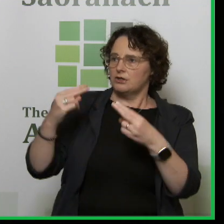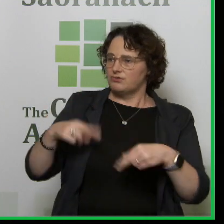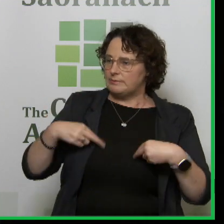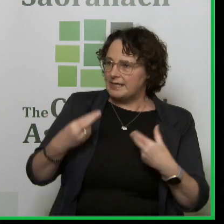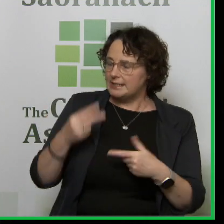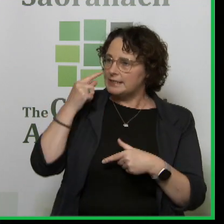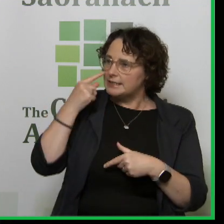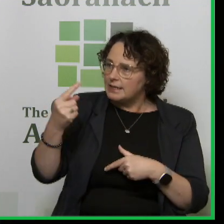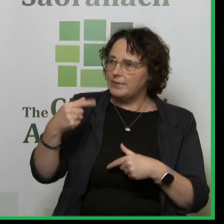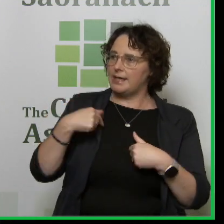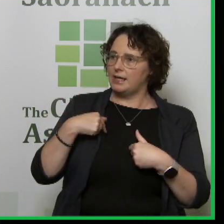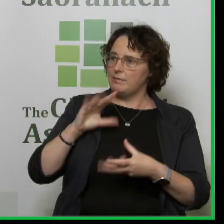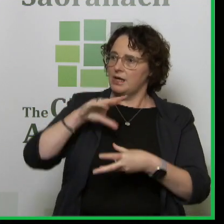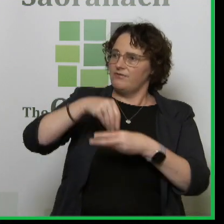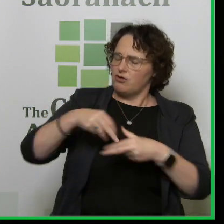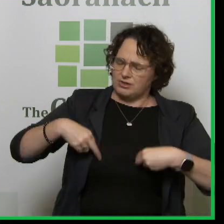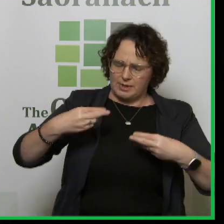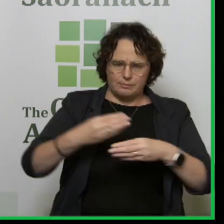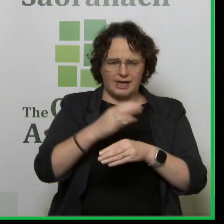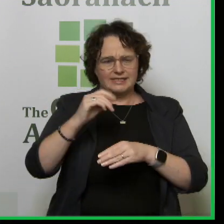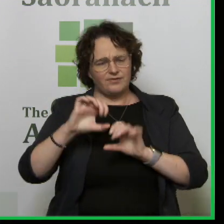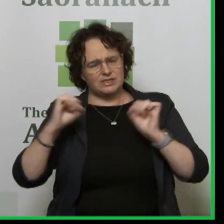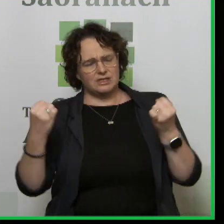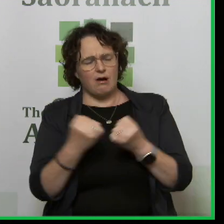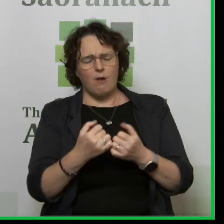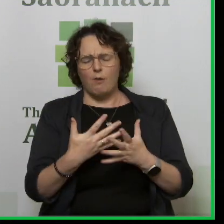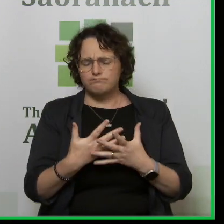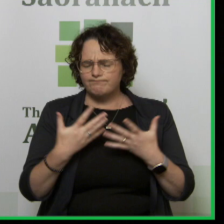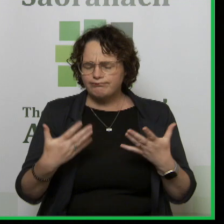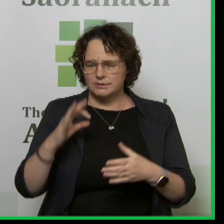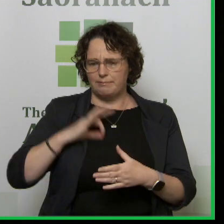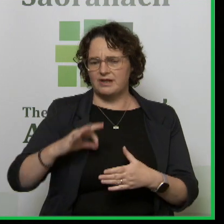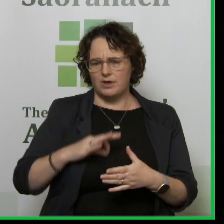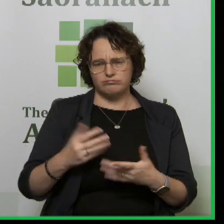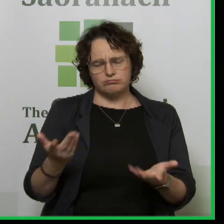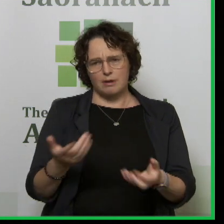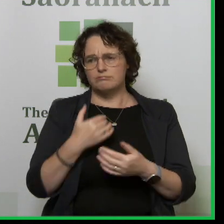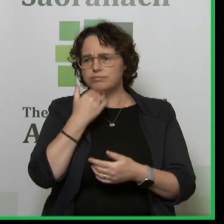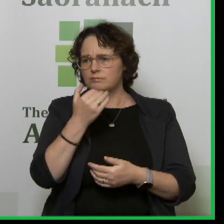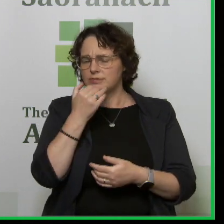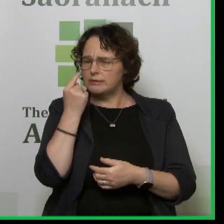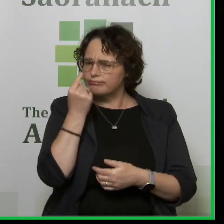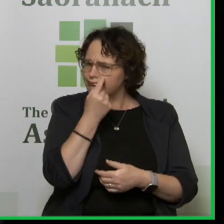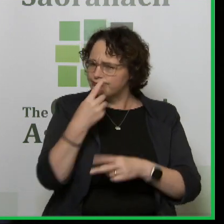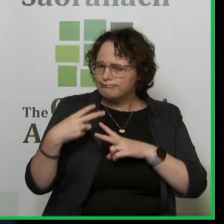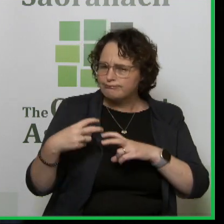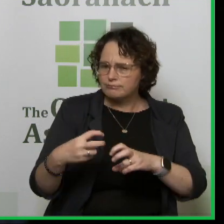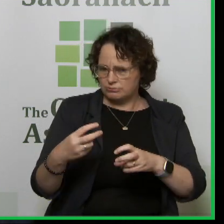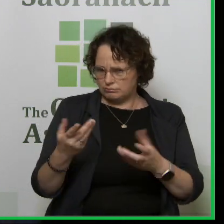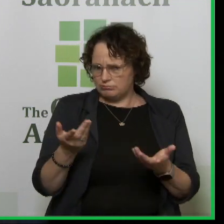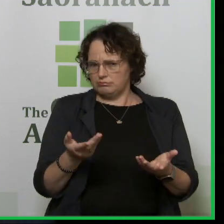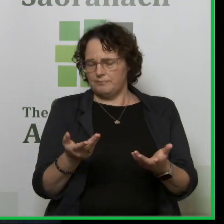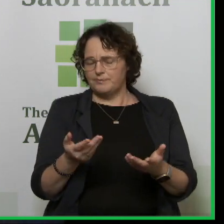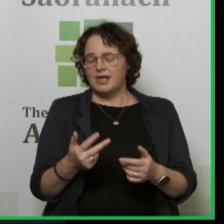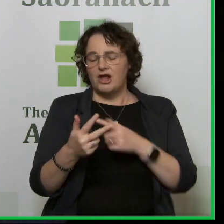civic society, is massively, massively beneficial, and there's overwhelming evidence. There are three